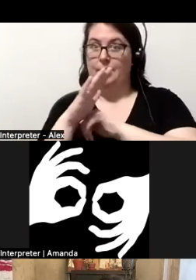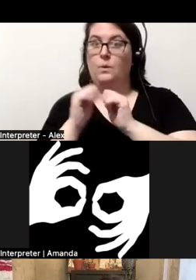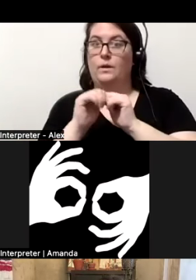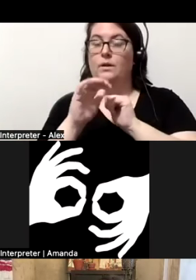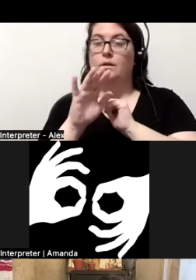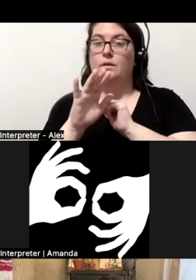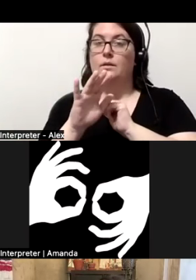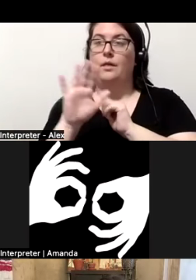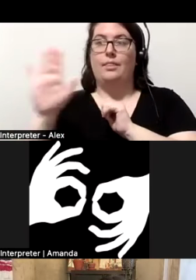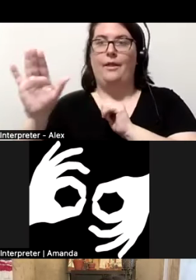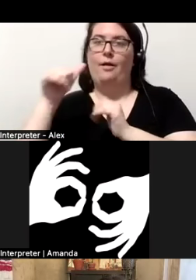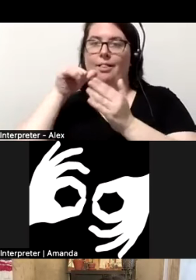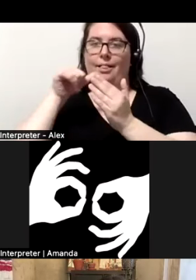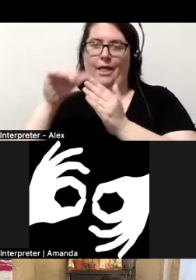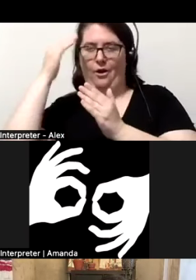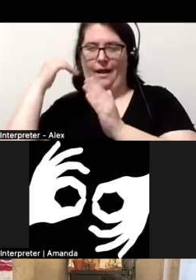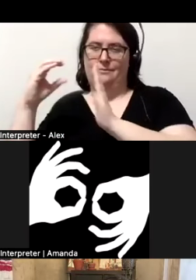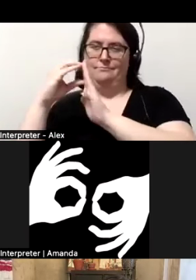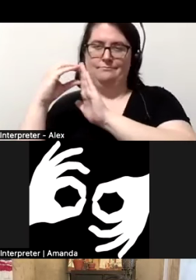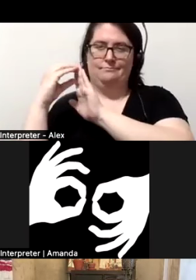organization's letterhead, if applicable.